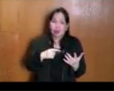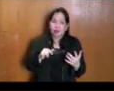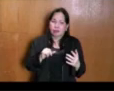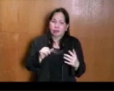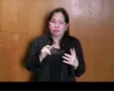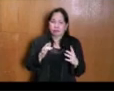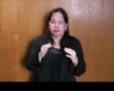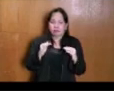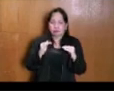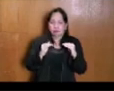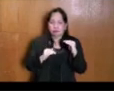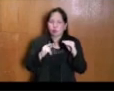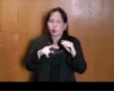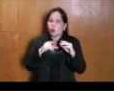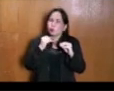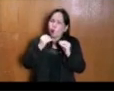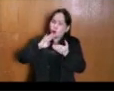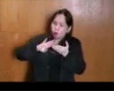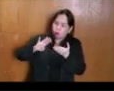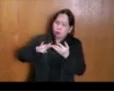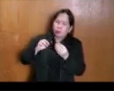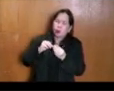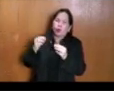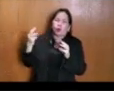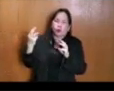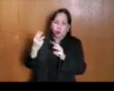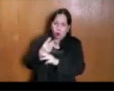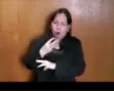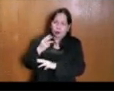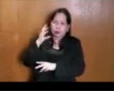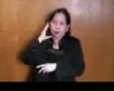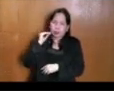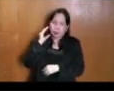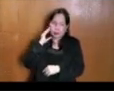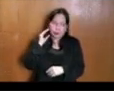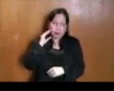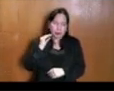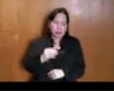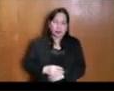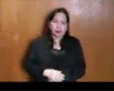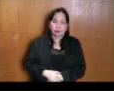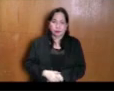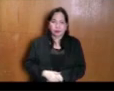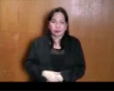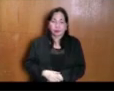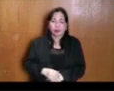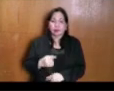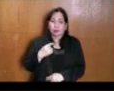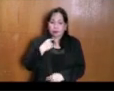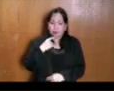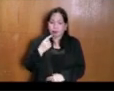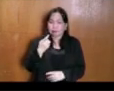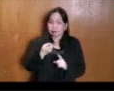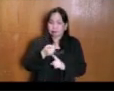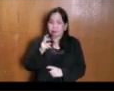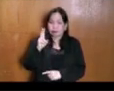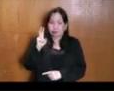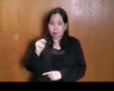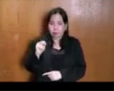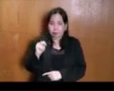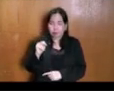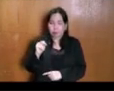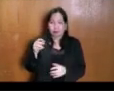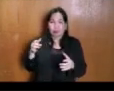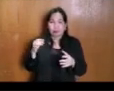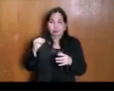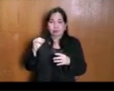disproportionately affect the most disadvantaged or most vulnerable populations. And according to the UN Intergovernmental Panel